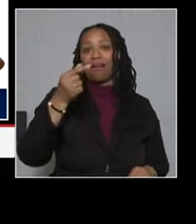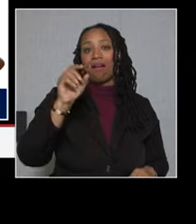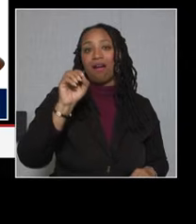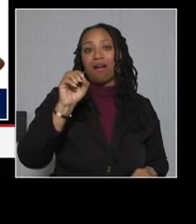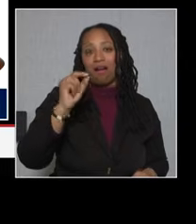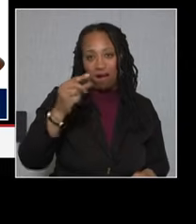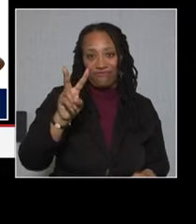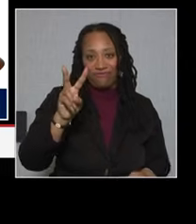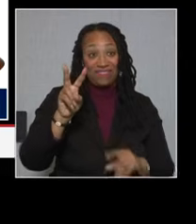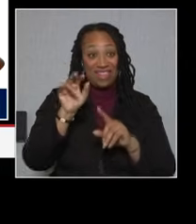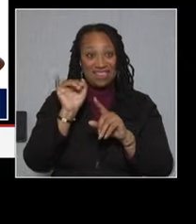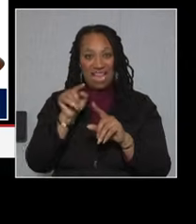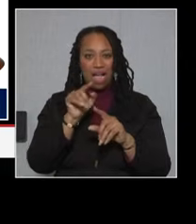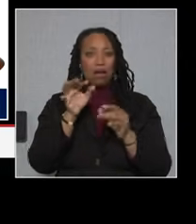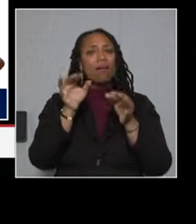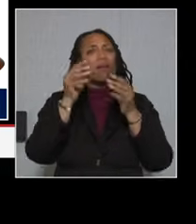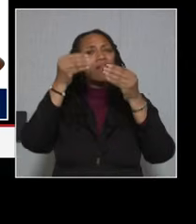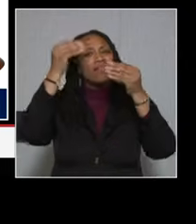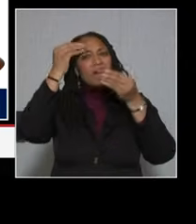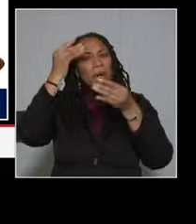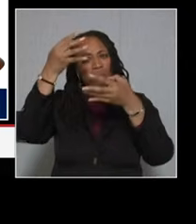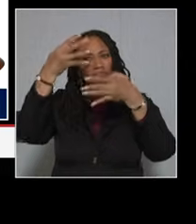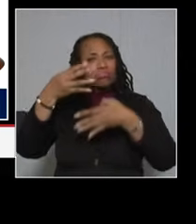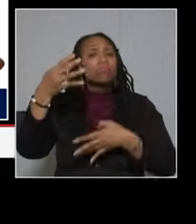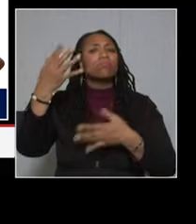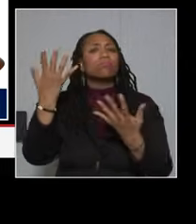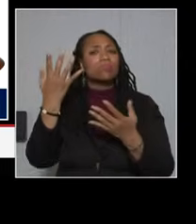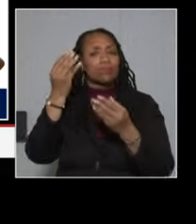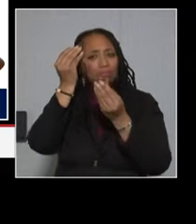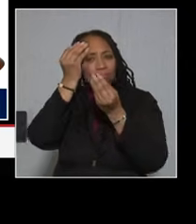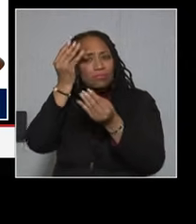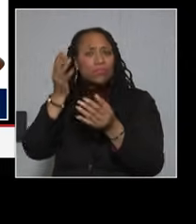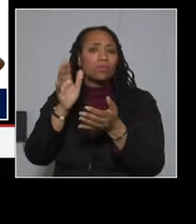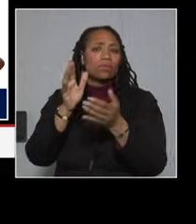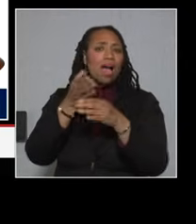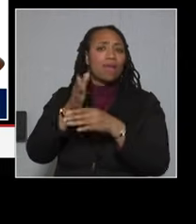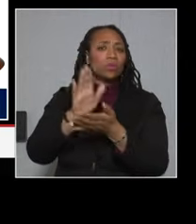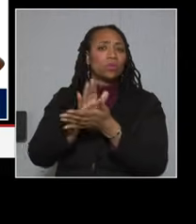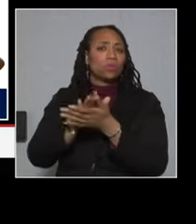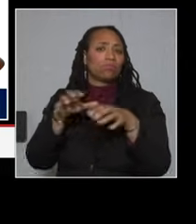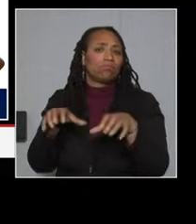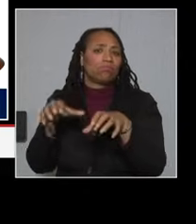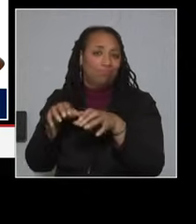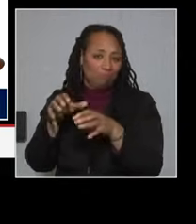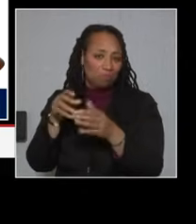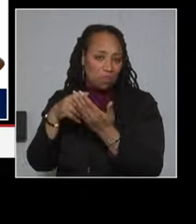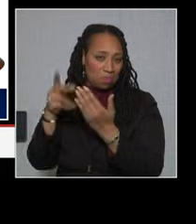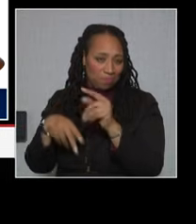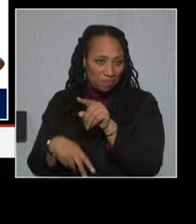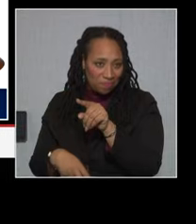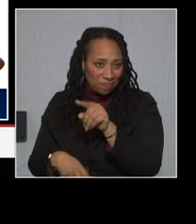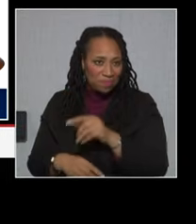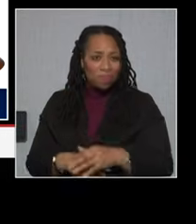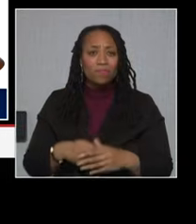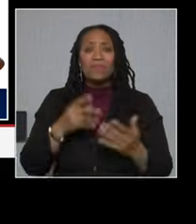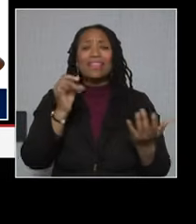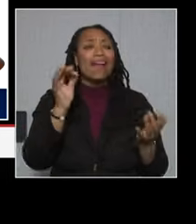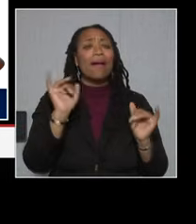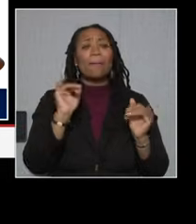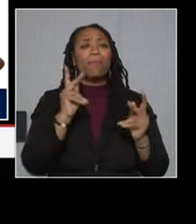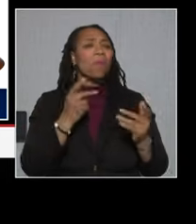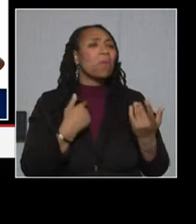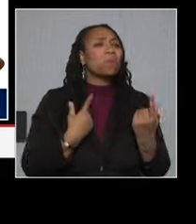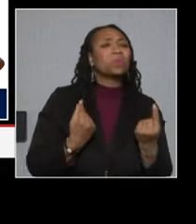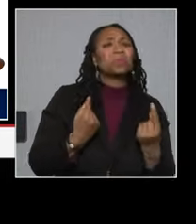city. So when people say, there's nothing for kids to do, or we don't, please make sure you've checked the Most